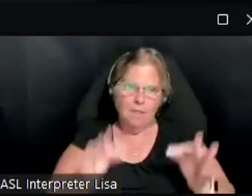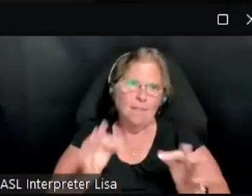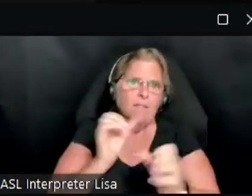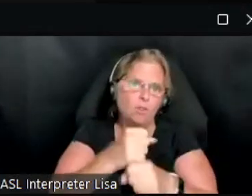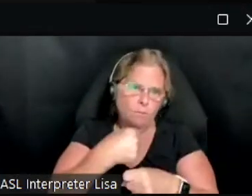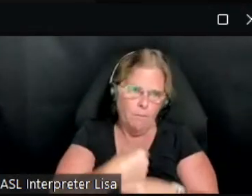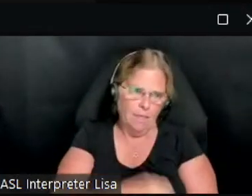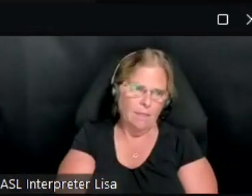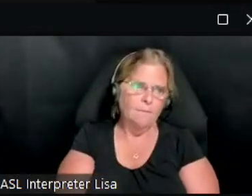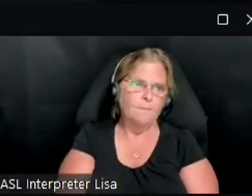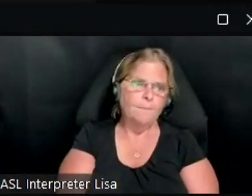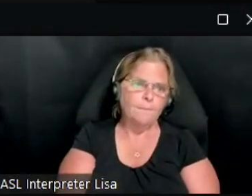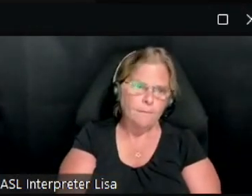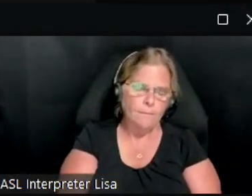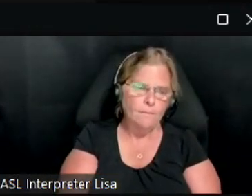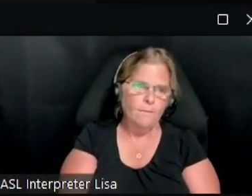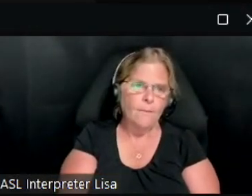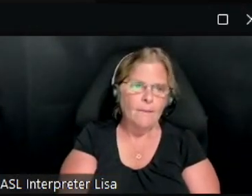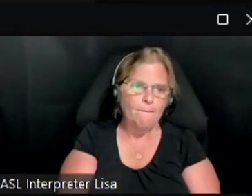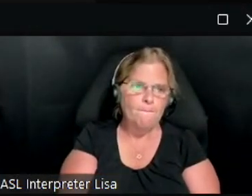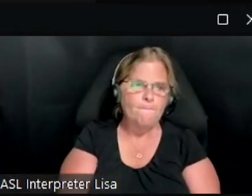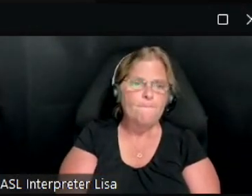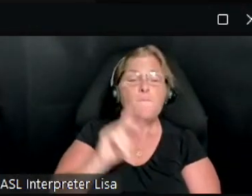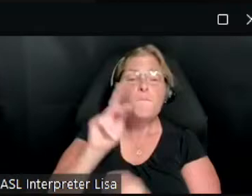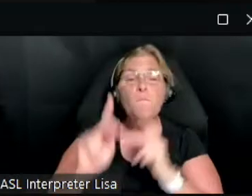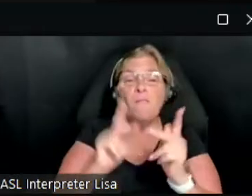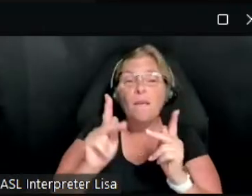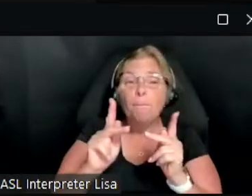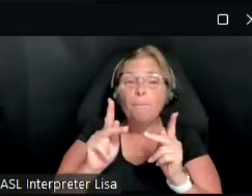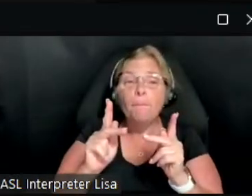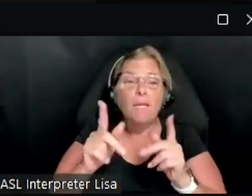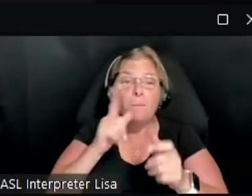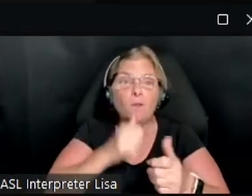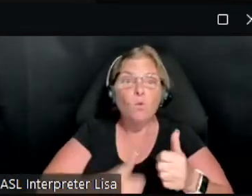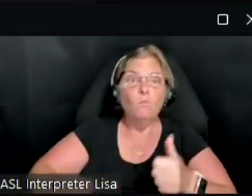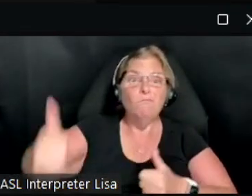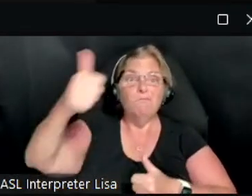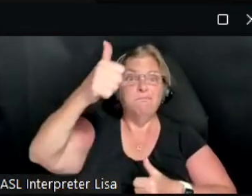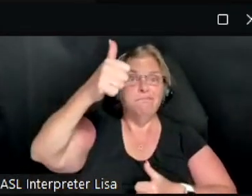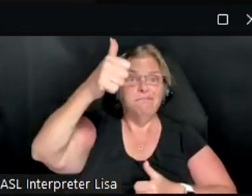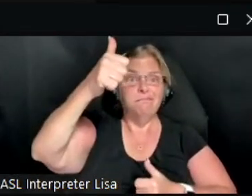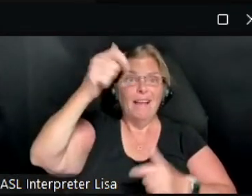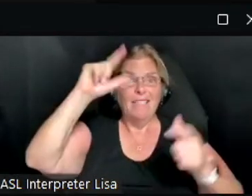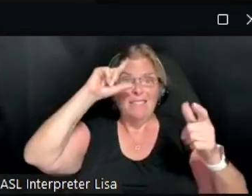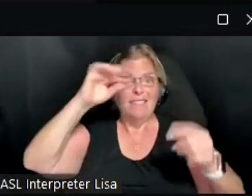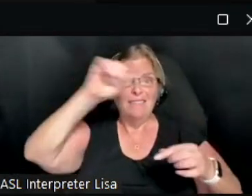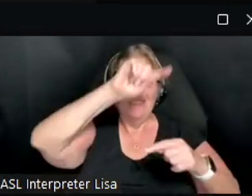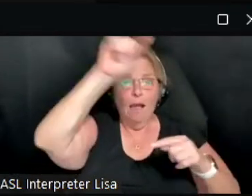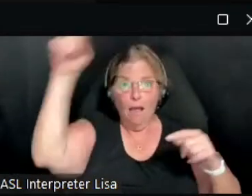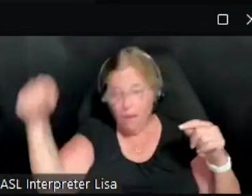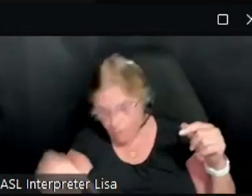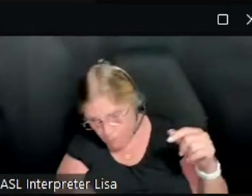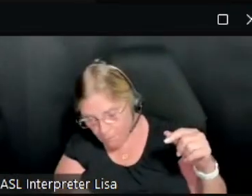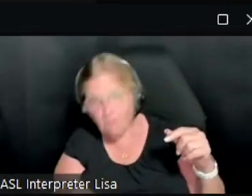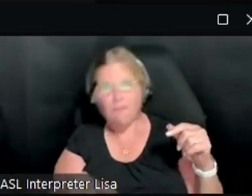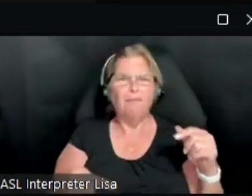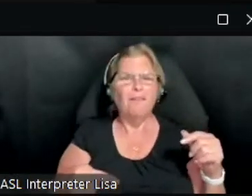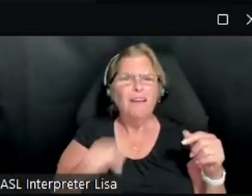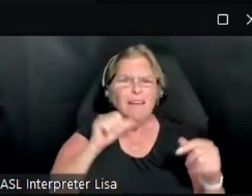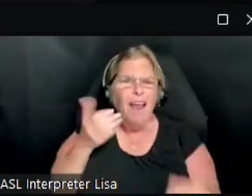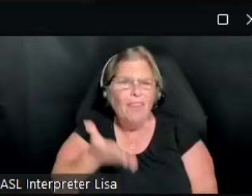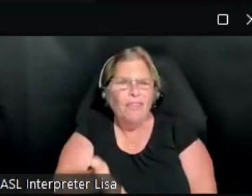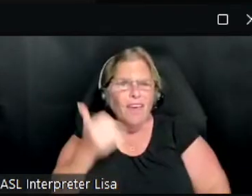It doesn't help when people who are farthest away from the work make decisions and aren't, in the